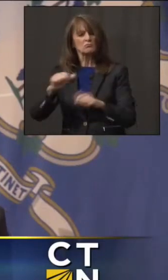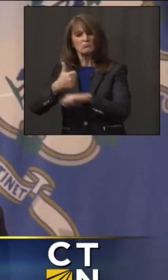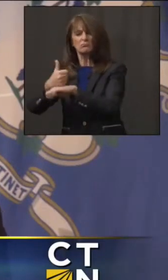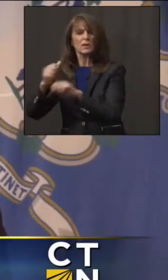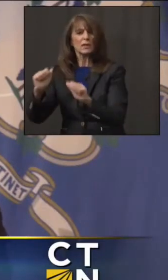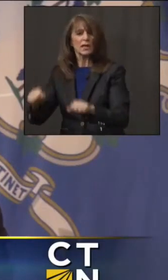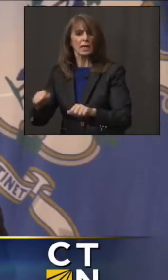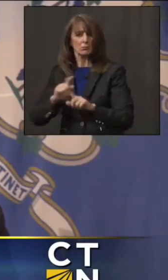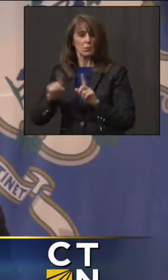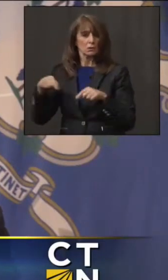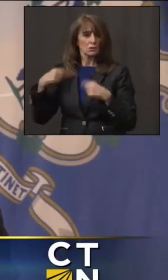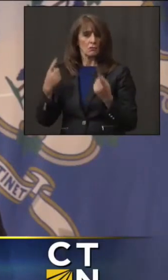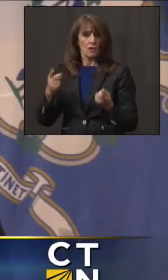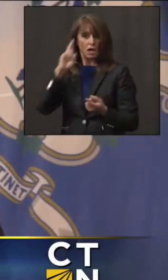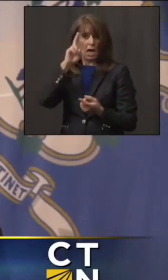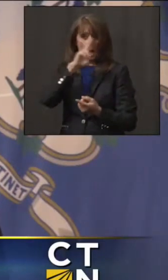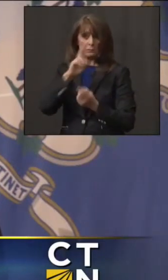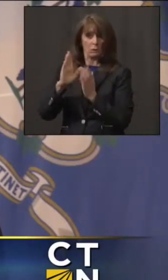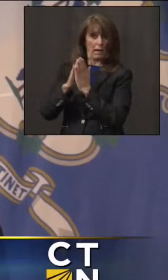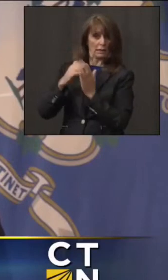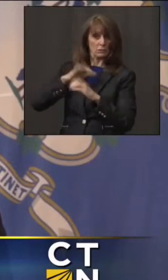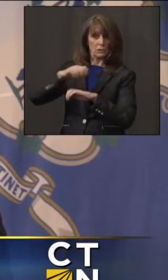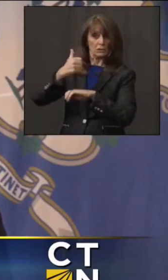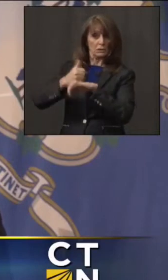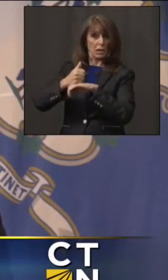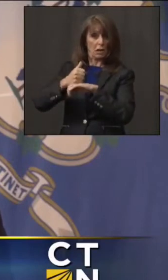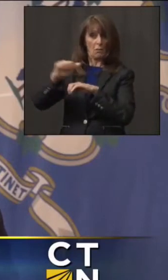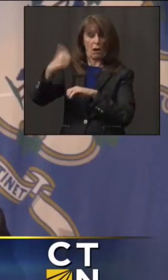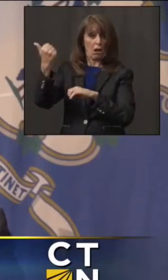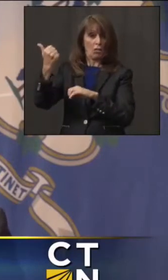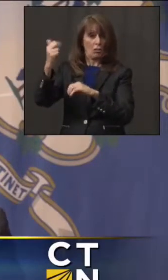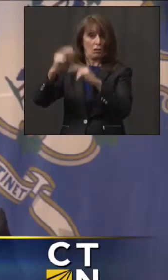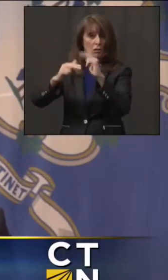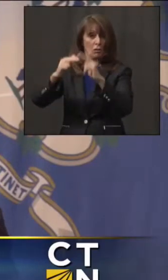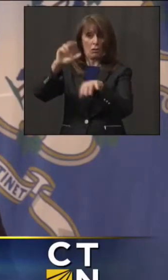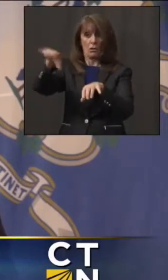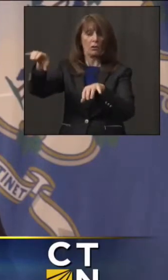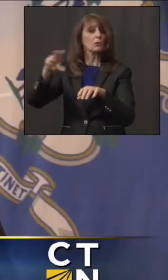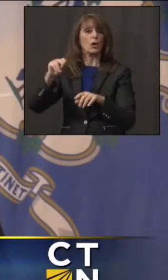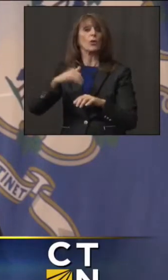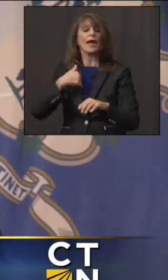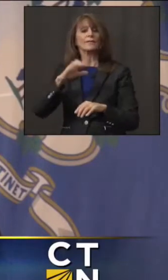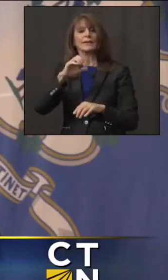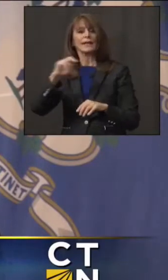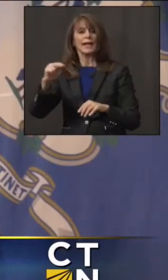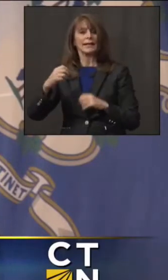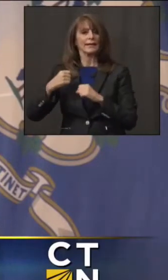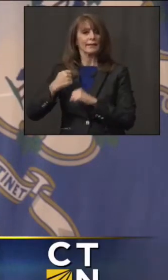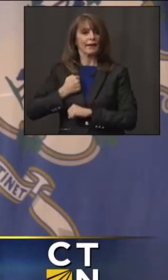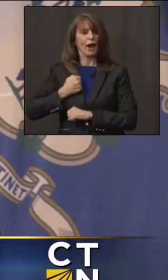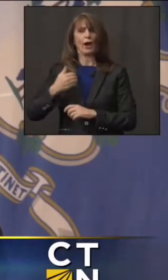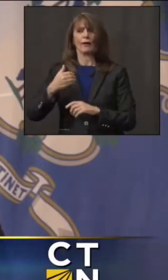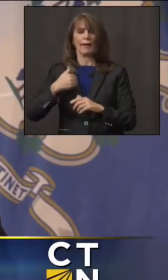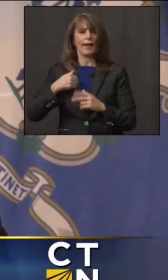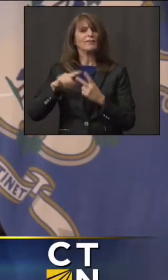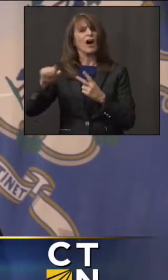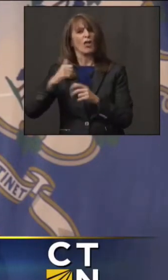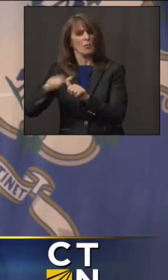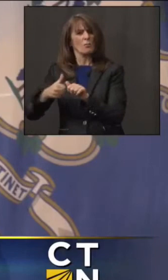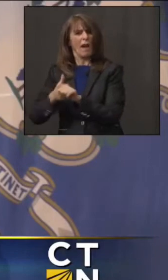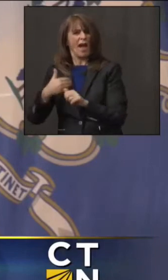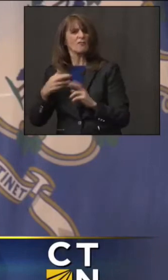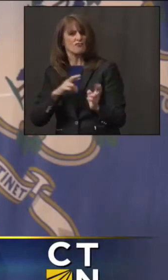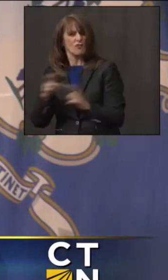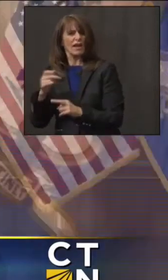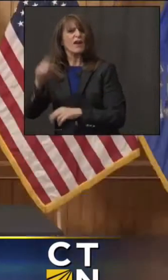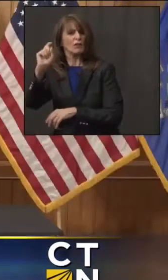hospitals that I know of ask us for that as yet. But we got the Connecticut Guard and General Yvonne ready, standing by if we need to. I